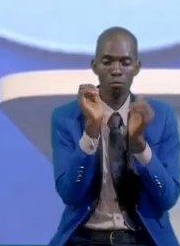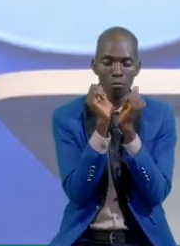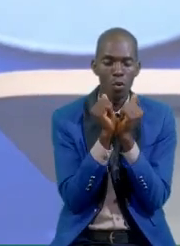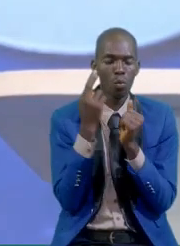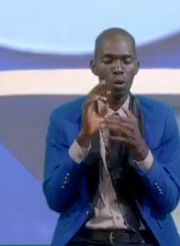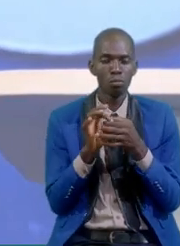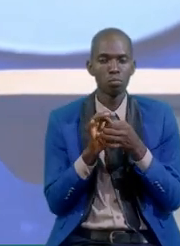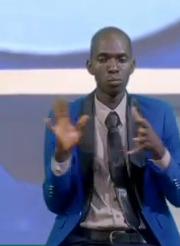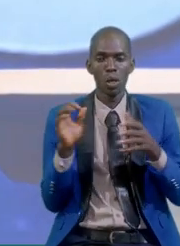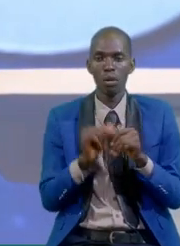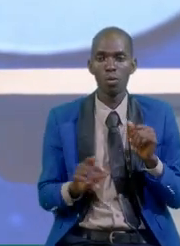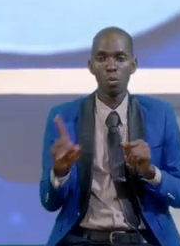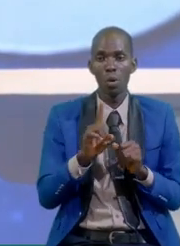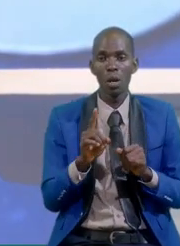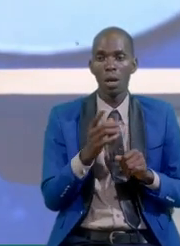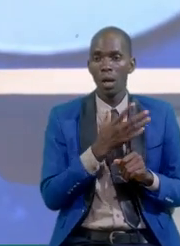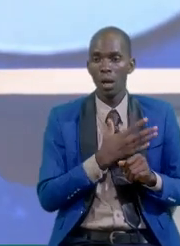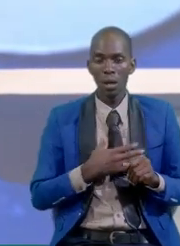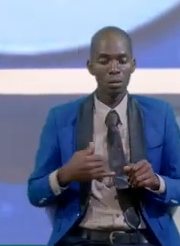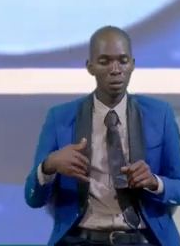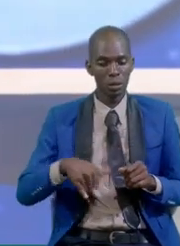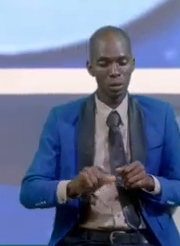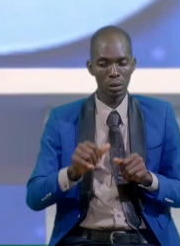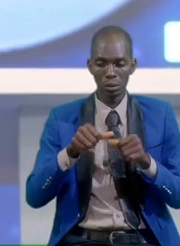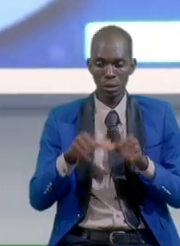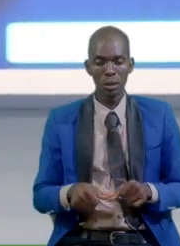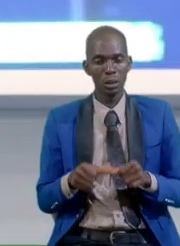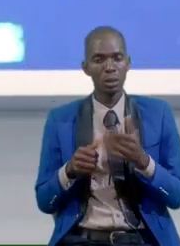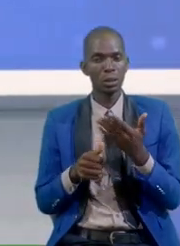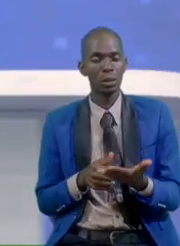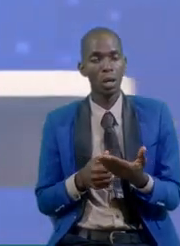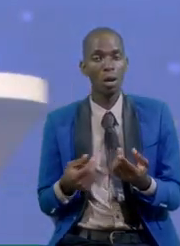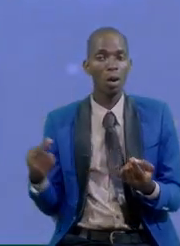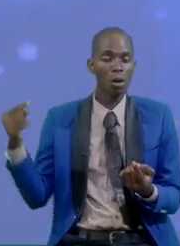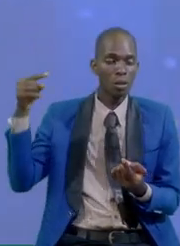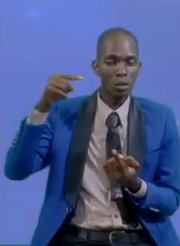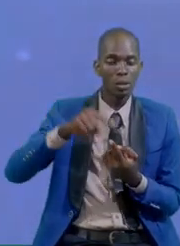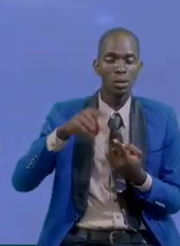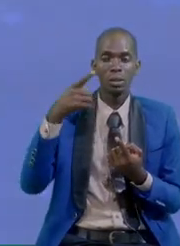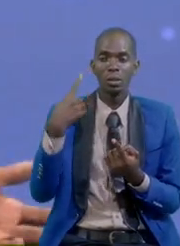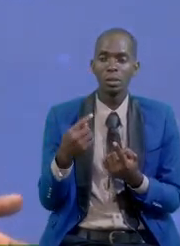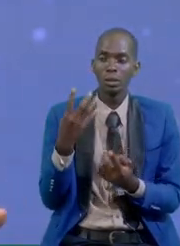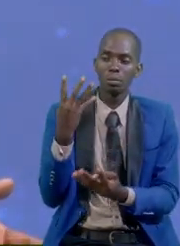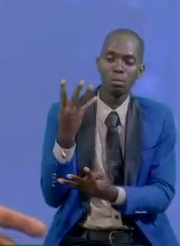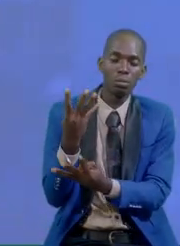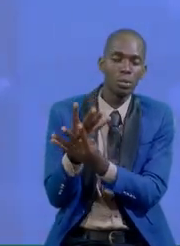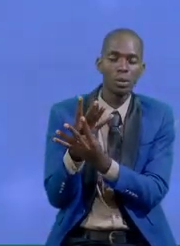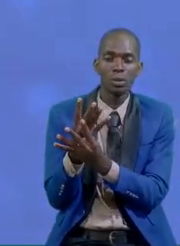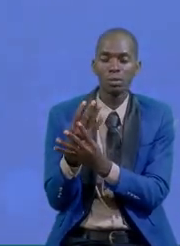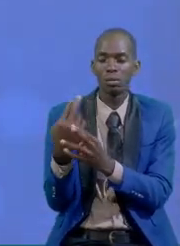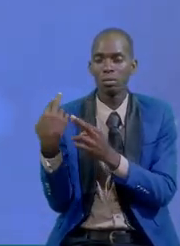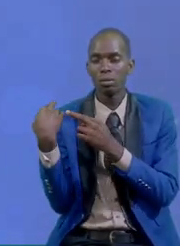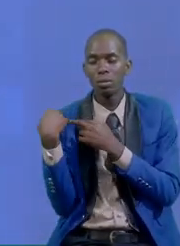Surprisingly, they sat down there and they stayed there until the jailer, the one that put them